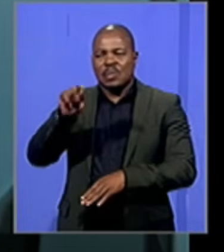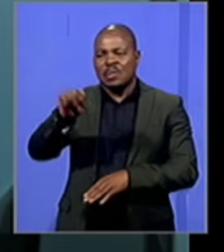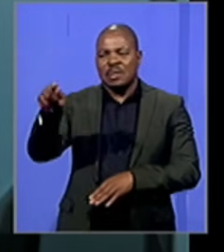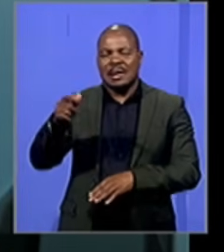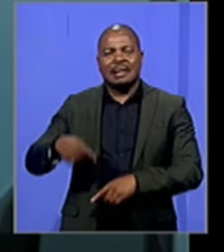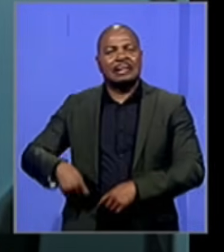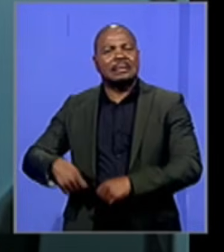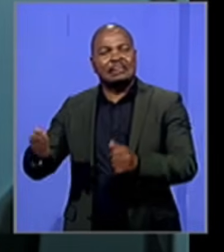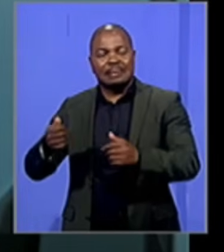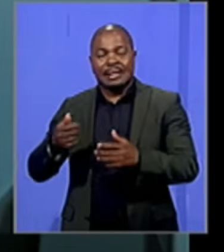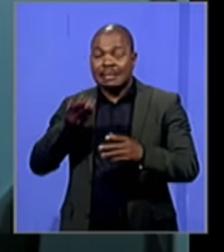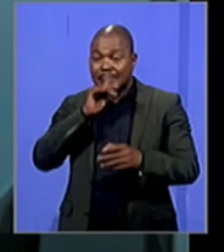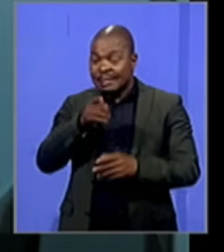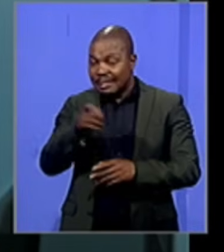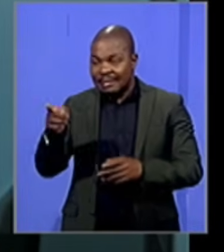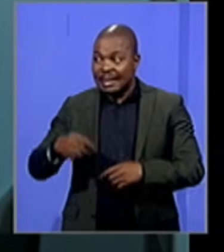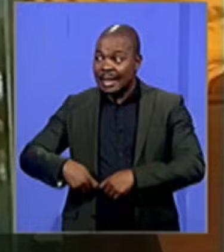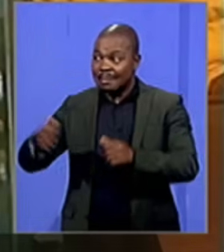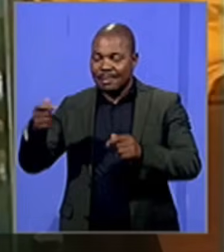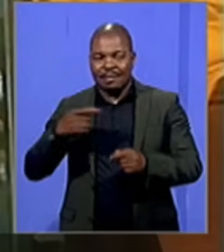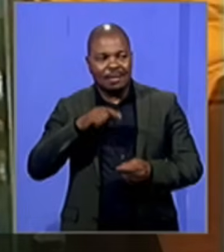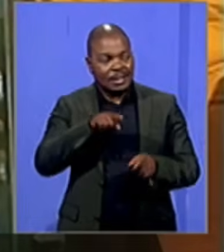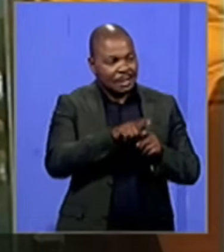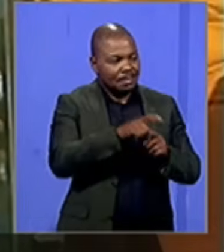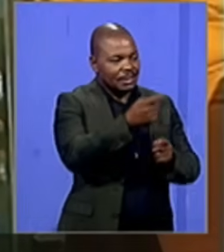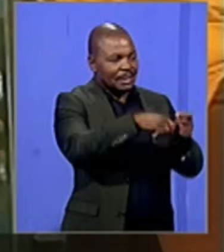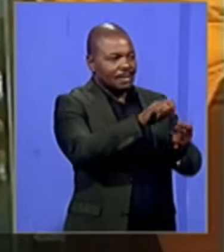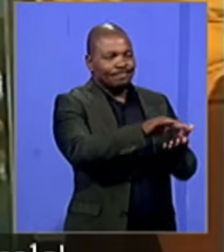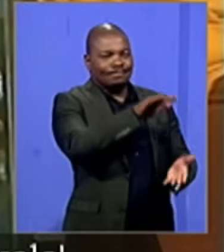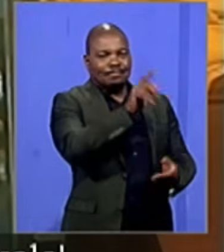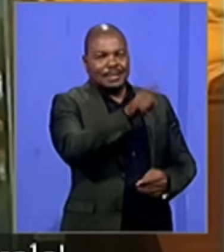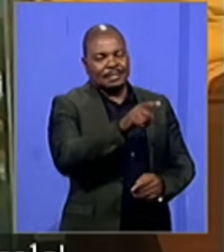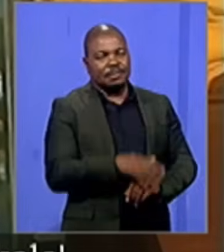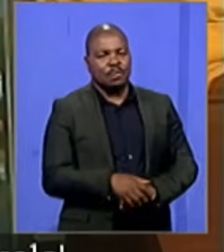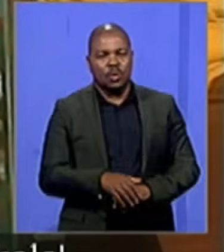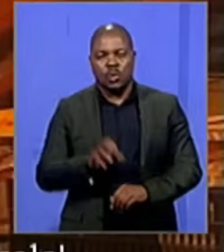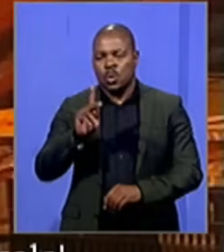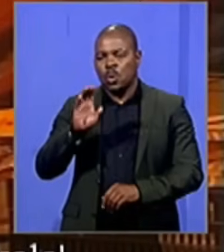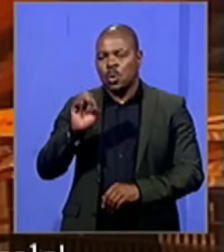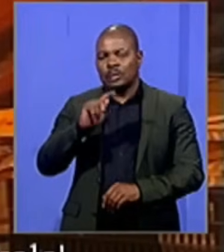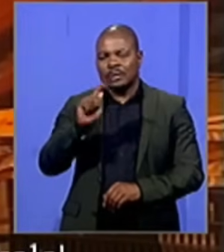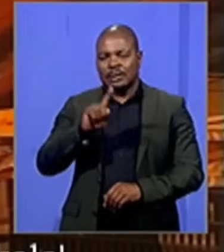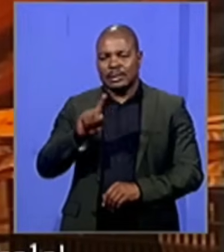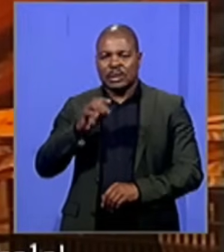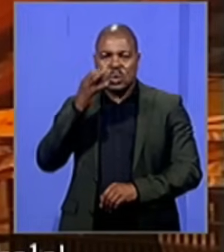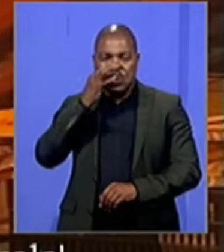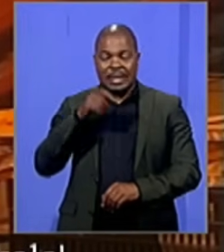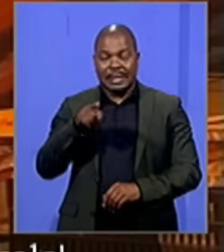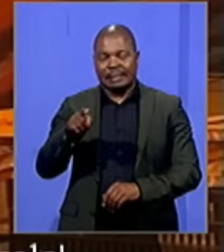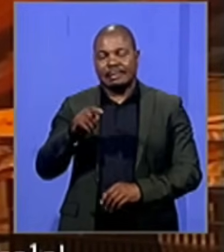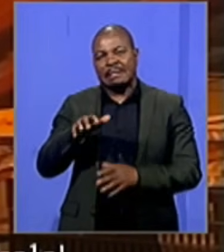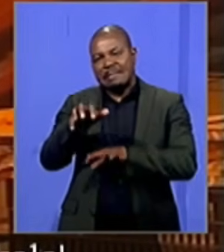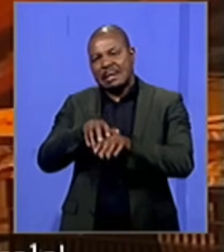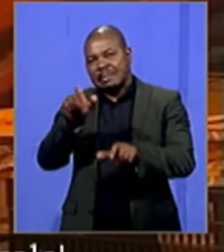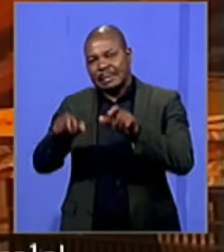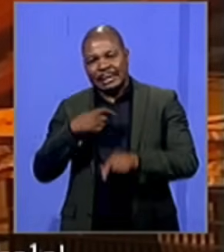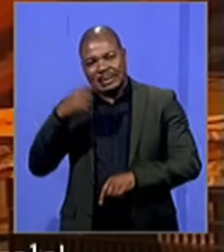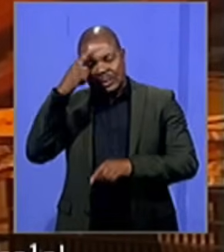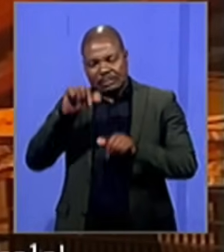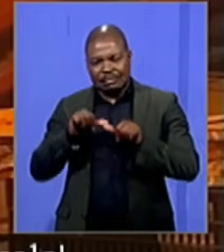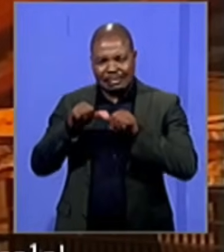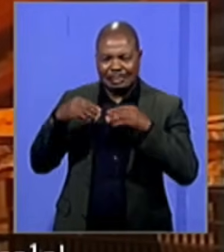that cost, somewhere somebody needs to pay for it. Kotse o re mathata a ka moka a ama go itshepa ga balemi go tšwela pele go beeletša dikgwebong